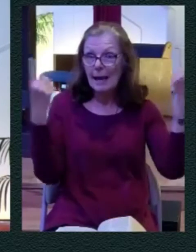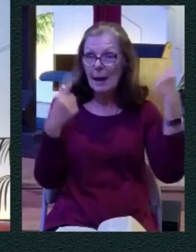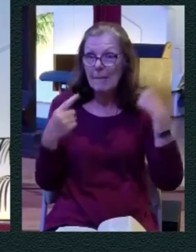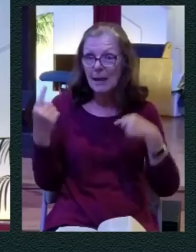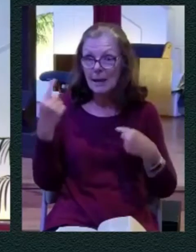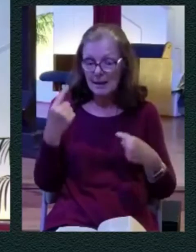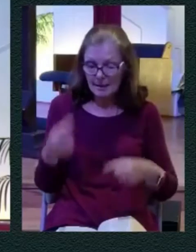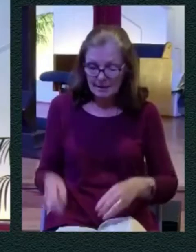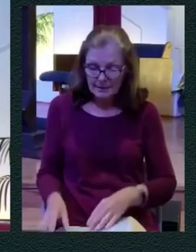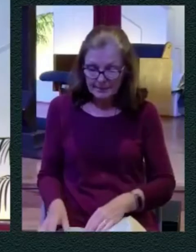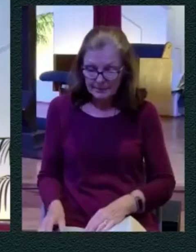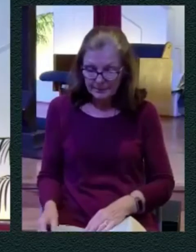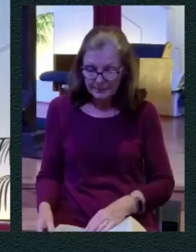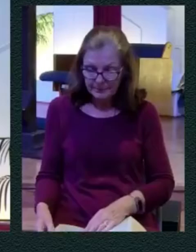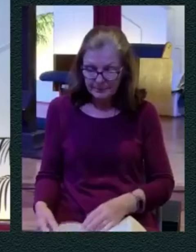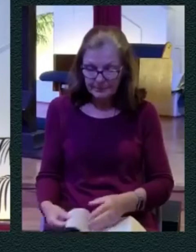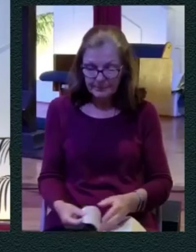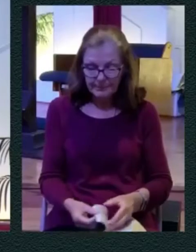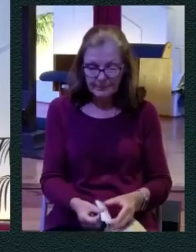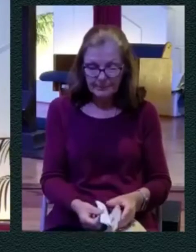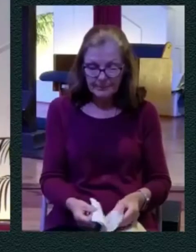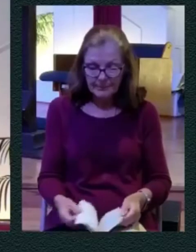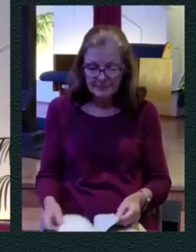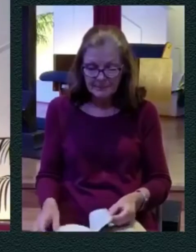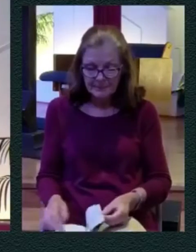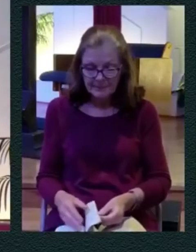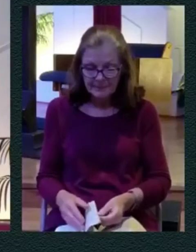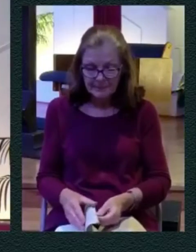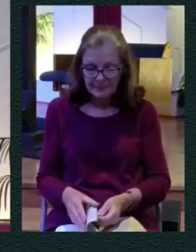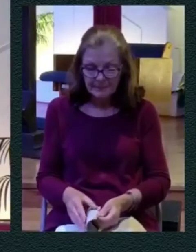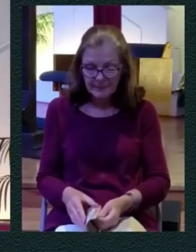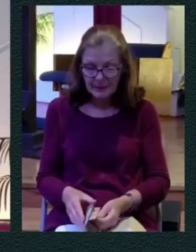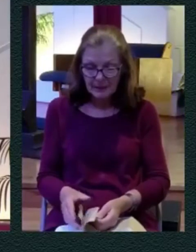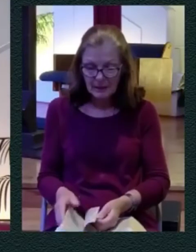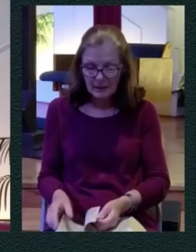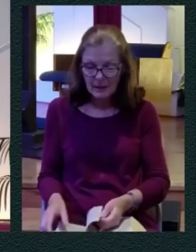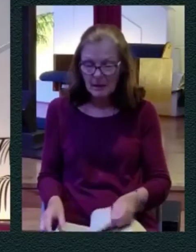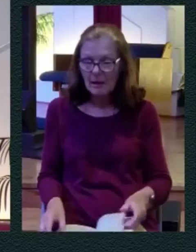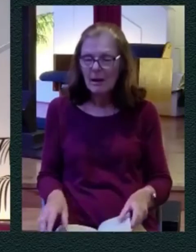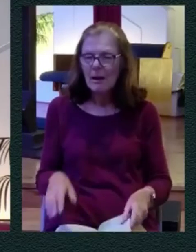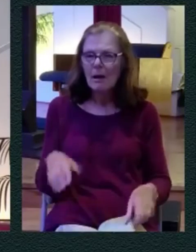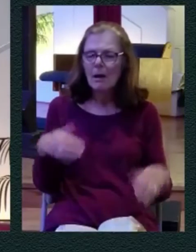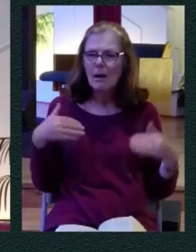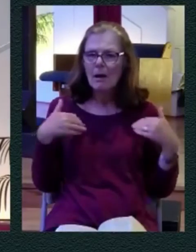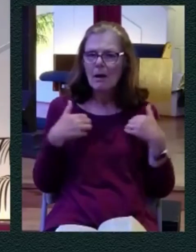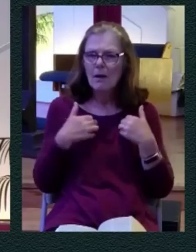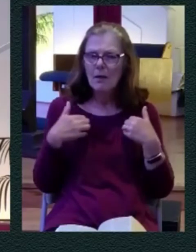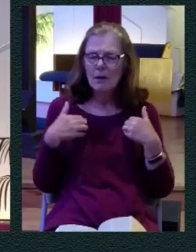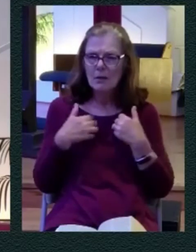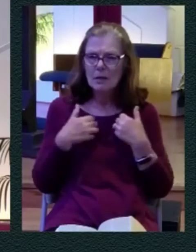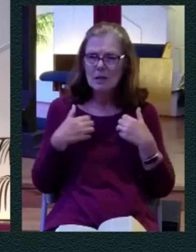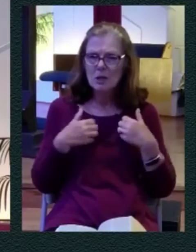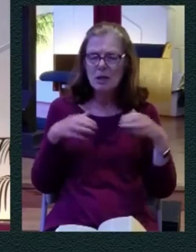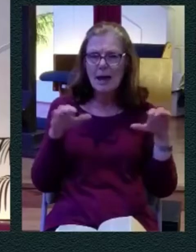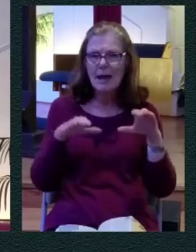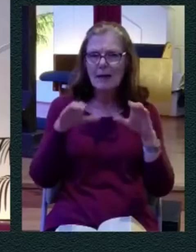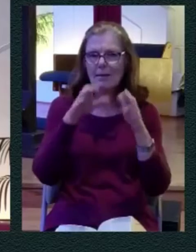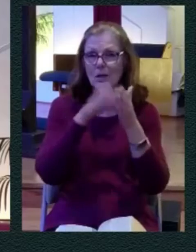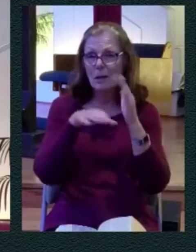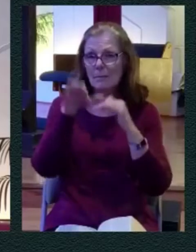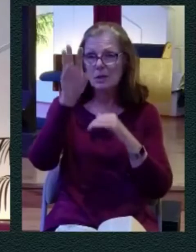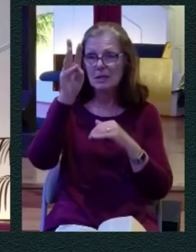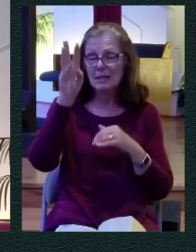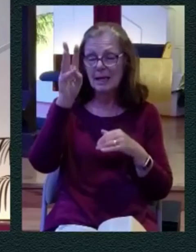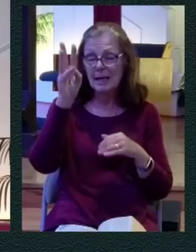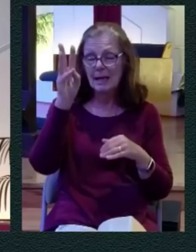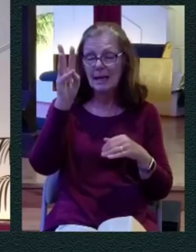We noted that with the creatures who are active in chapter 6, the Lord Himself opening seals,